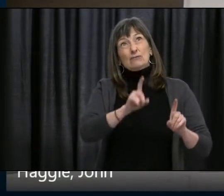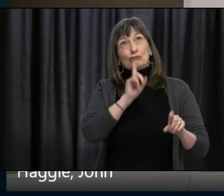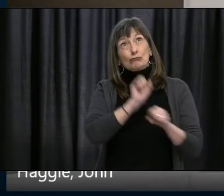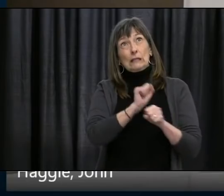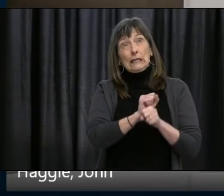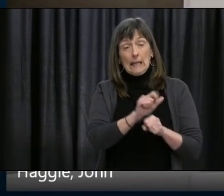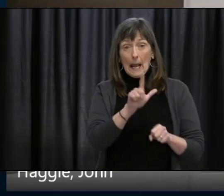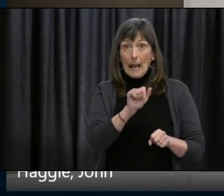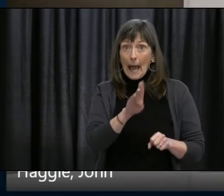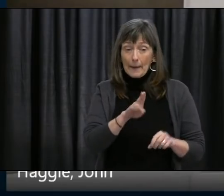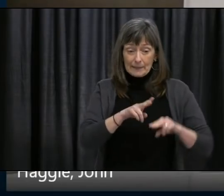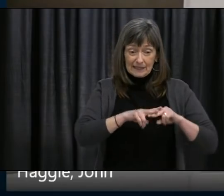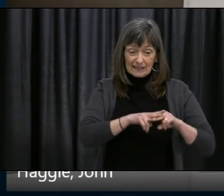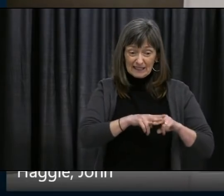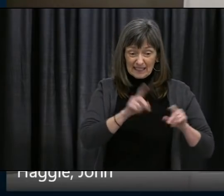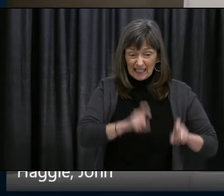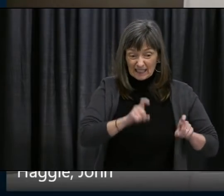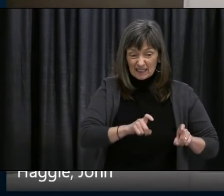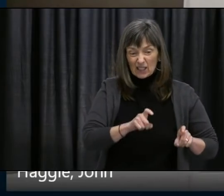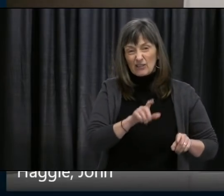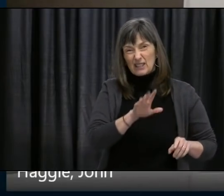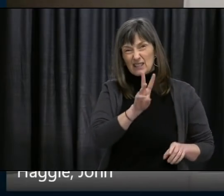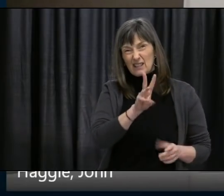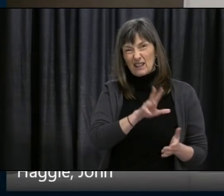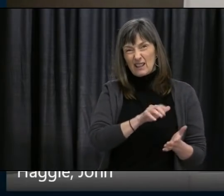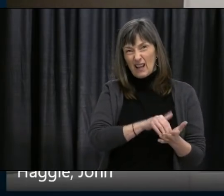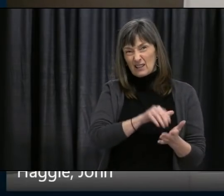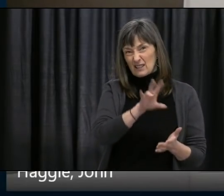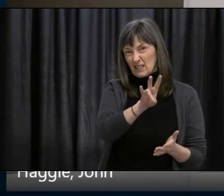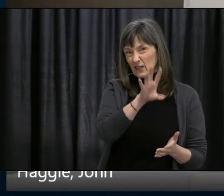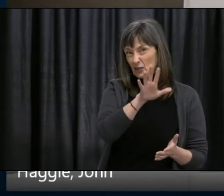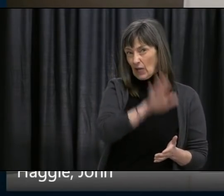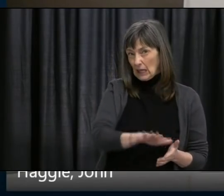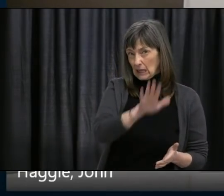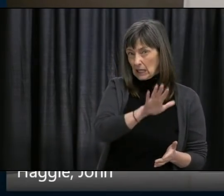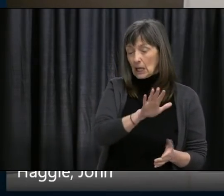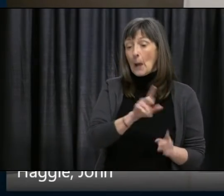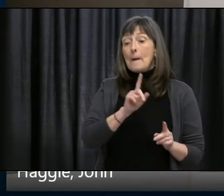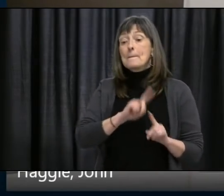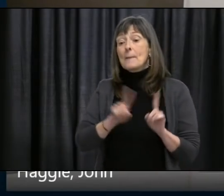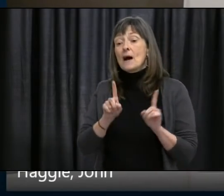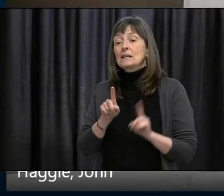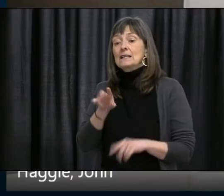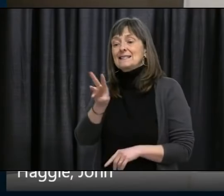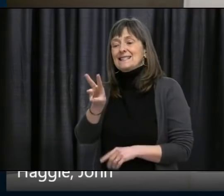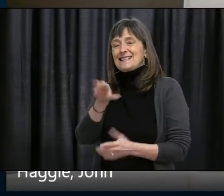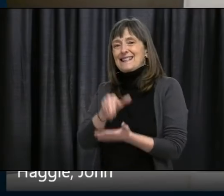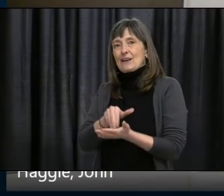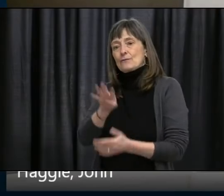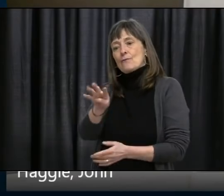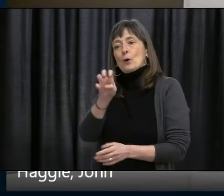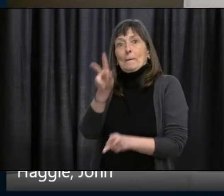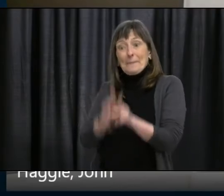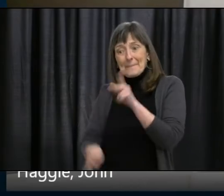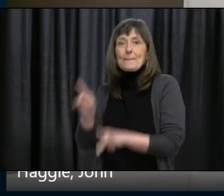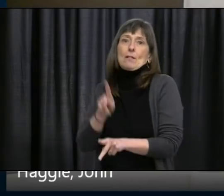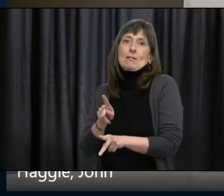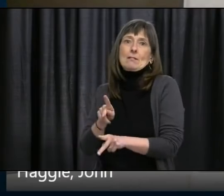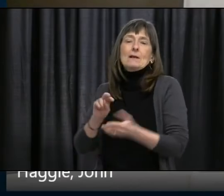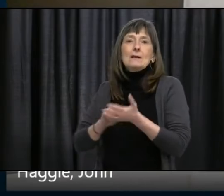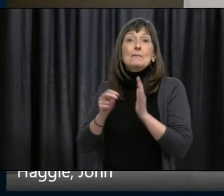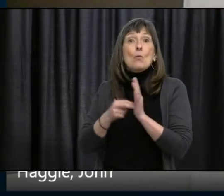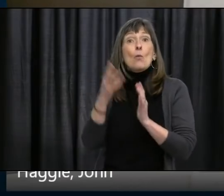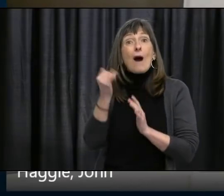precise figure, but there are situations where patient, an individual, may have more than one test because it's